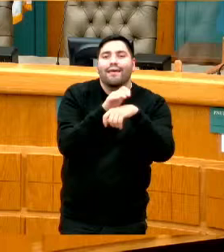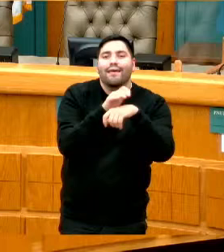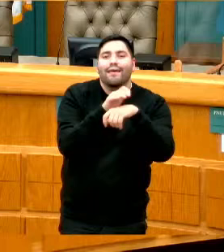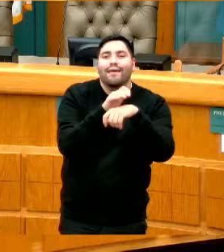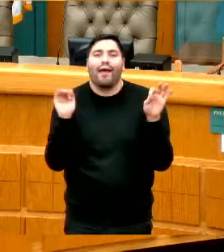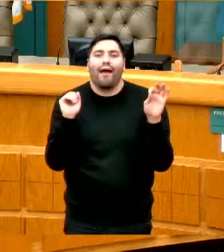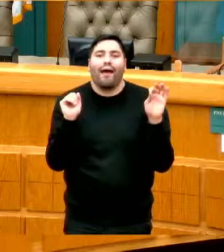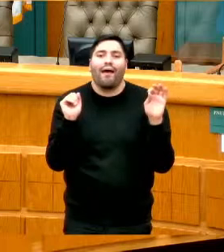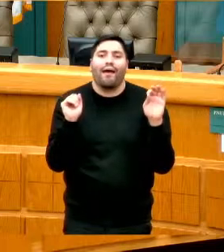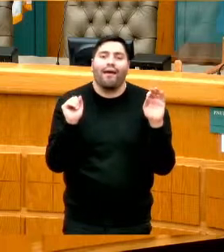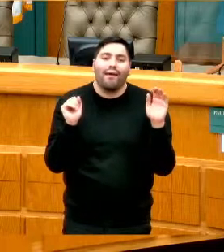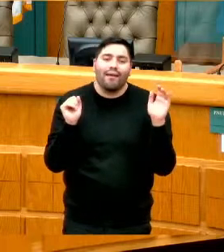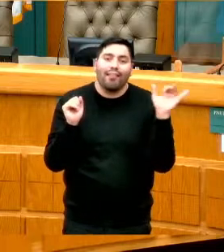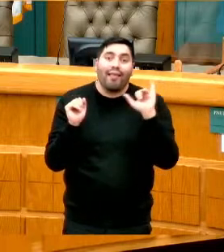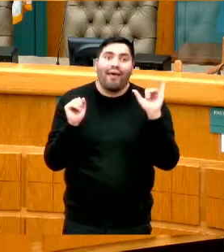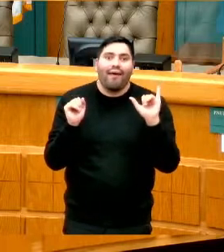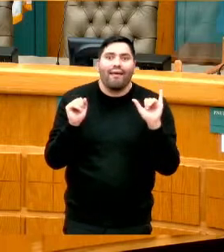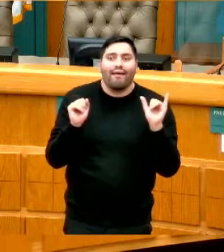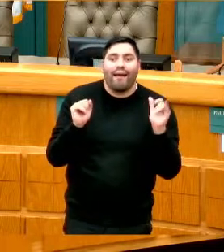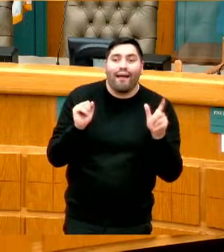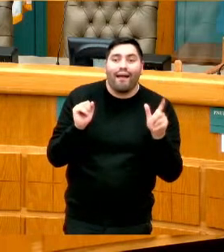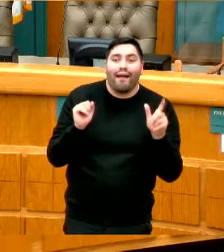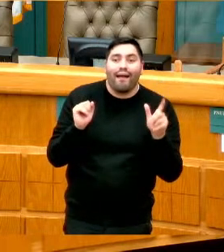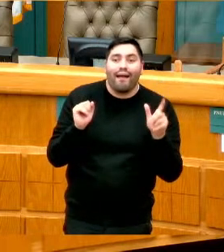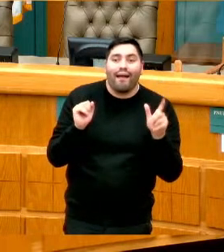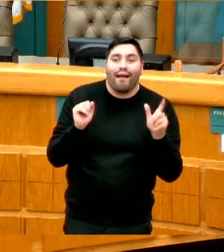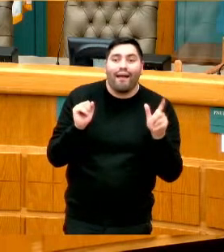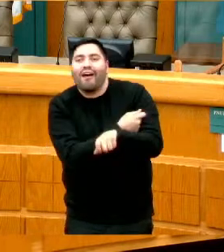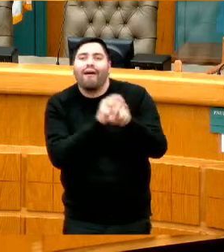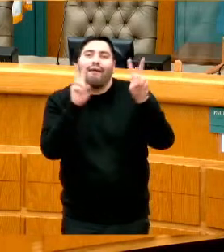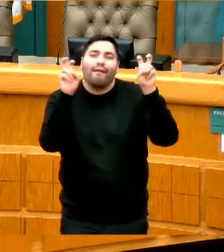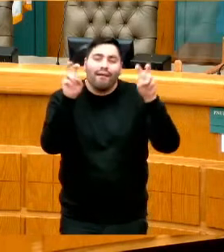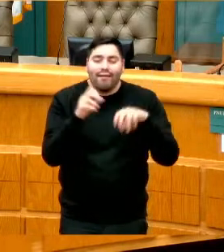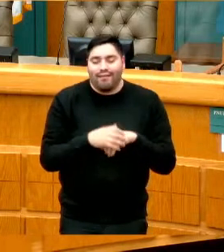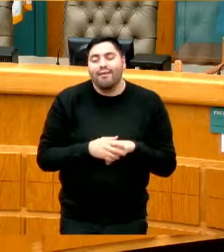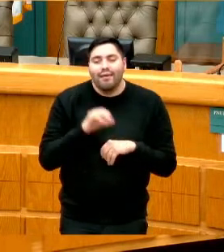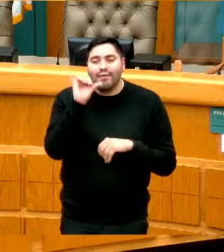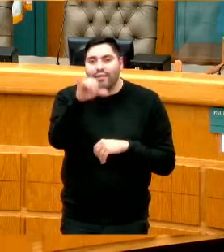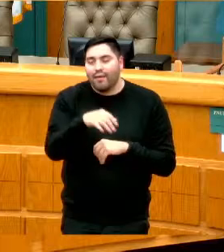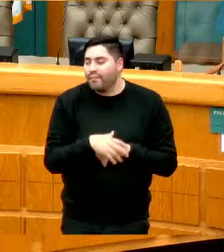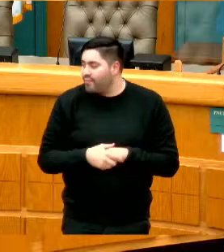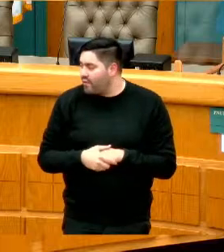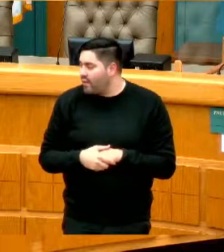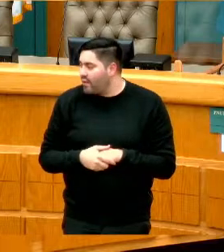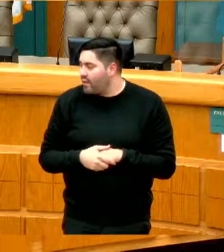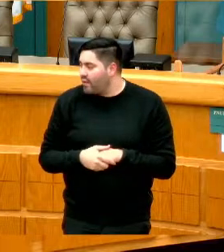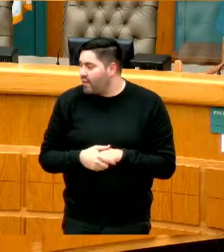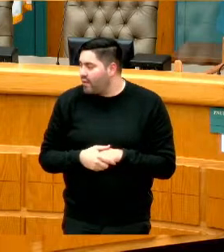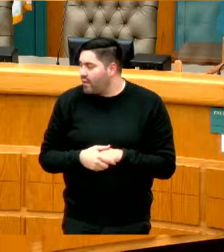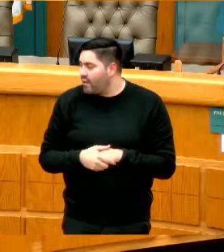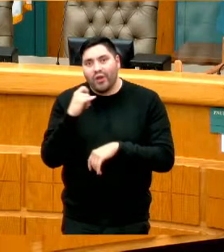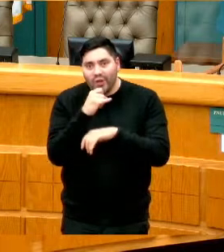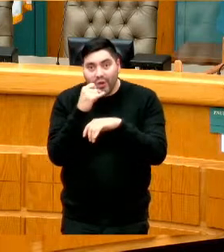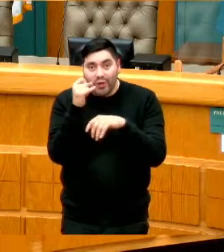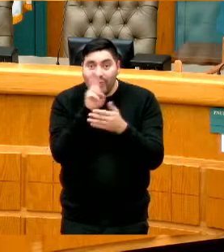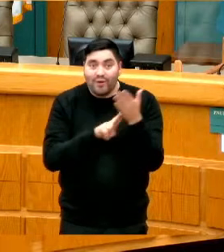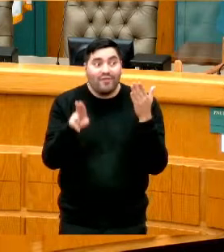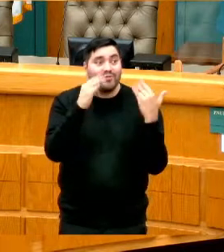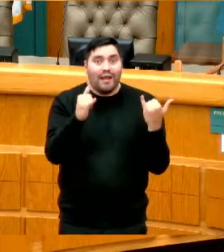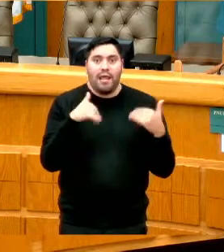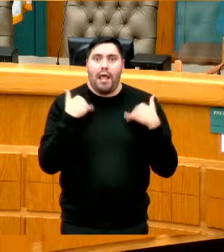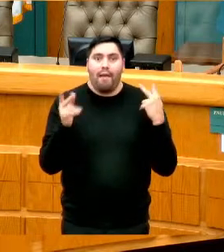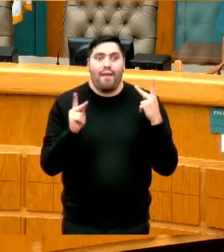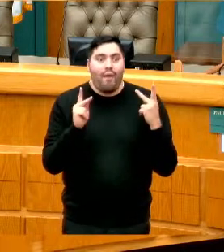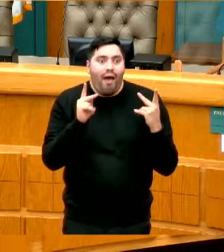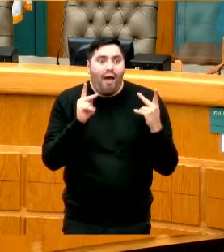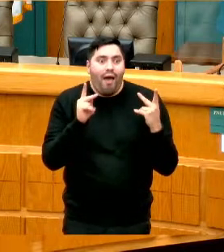because we want to make sure that young people, and we were on the university today, so they loved these shirts. Young people